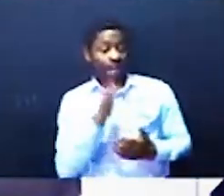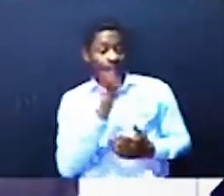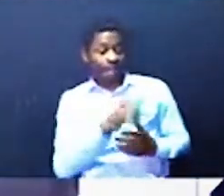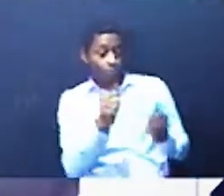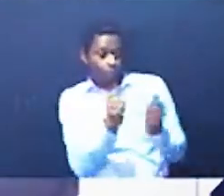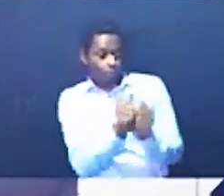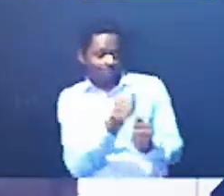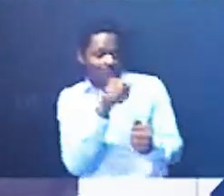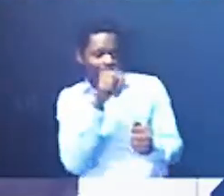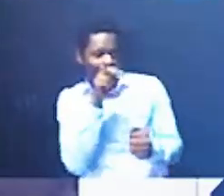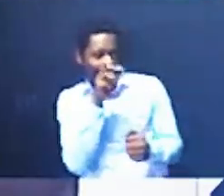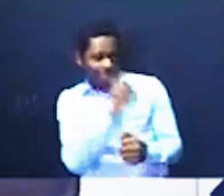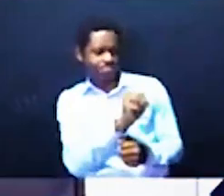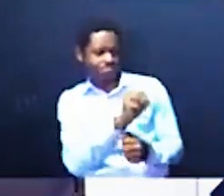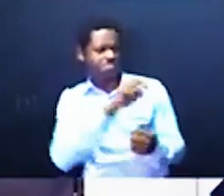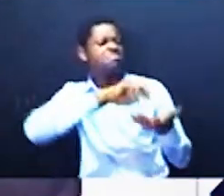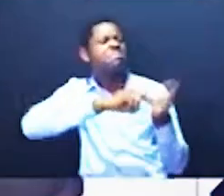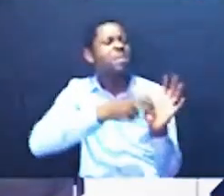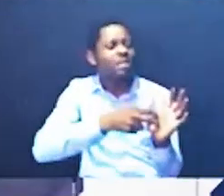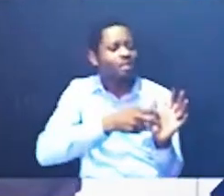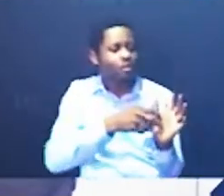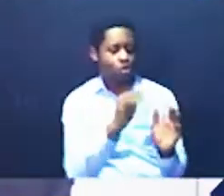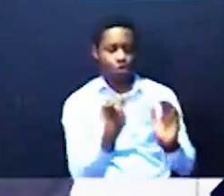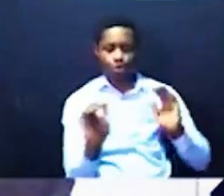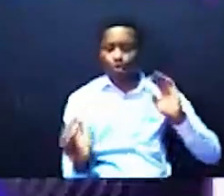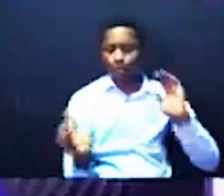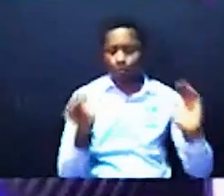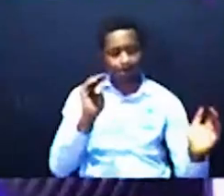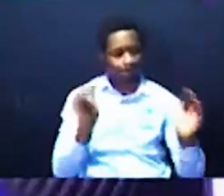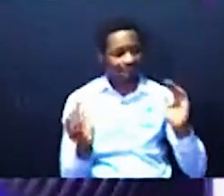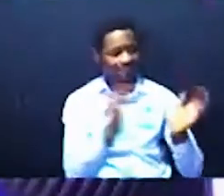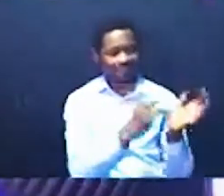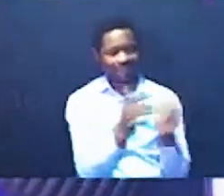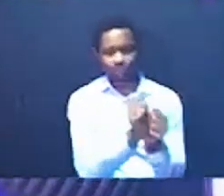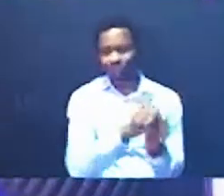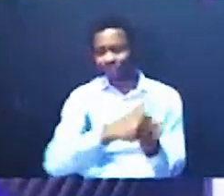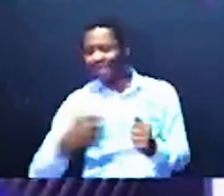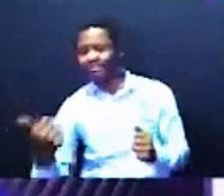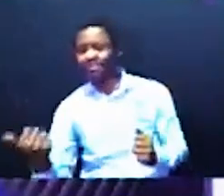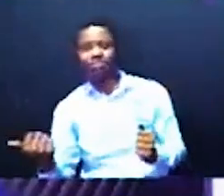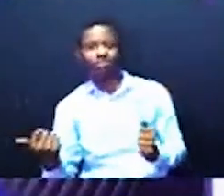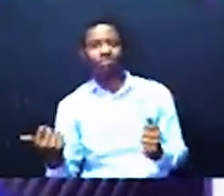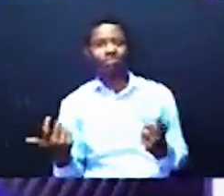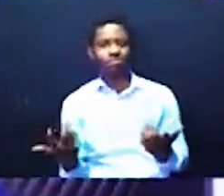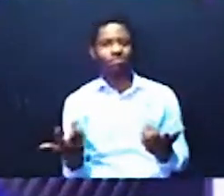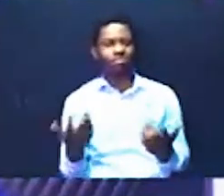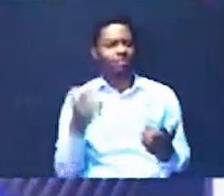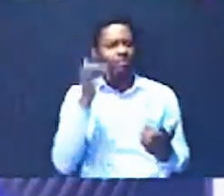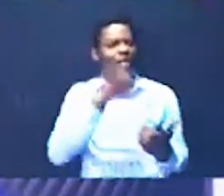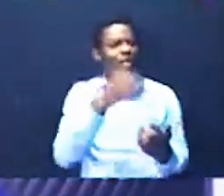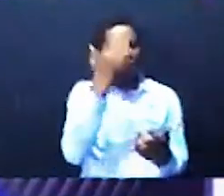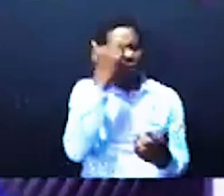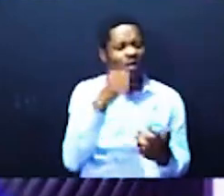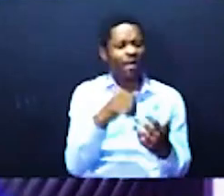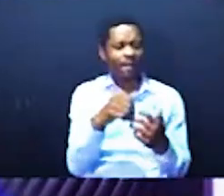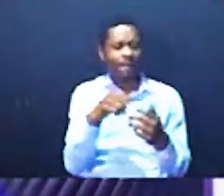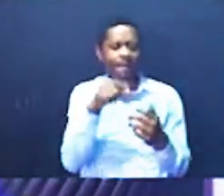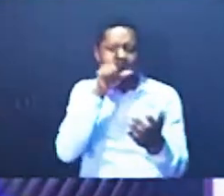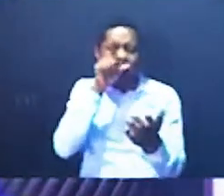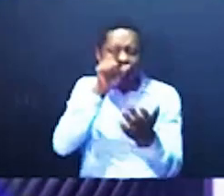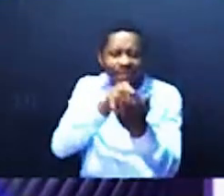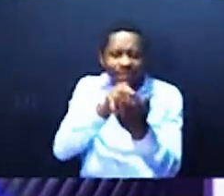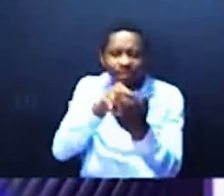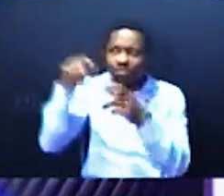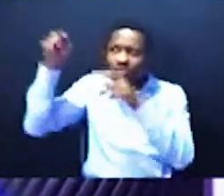and others. So with this one, I am well pleased. That is why the dove will perch